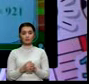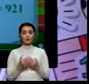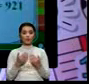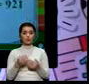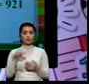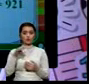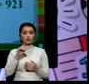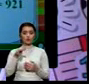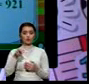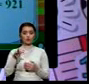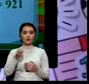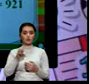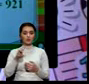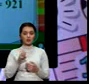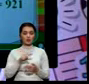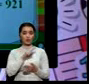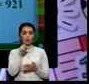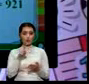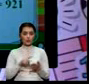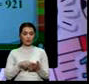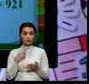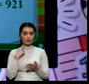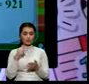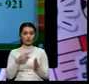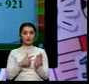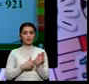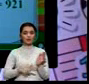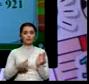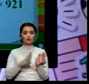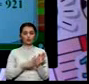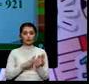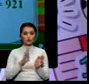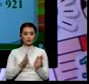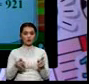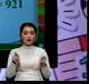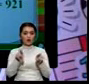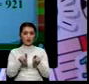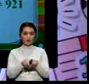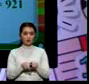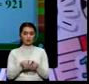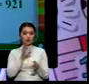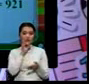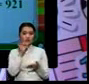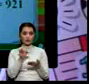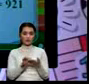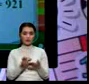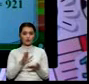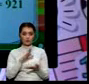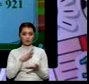Ushbu tenglamamizda noma'lum sonimiz 79 ga teng ekan. Sizda ham aynan mana shunday javob